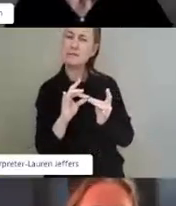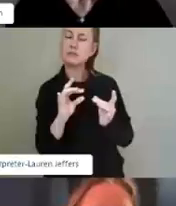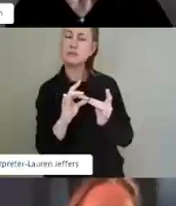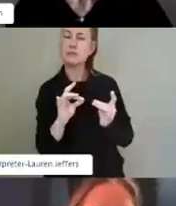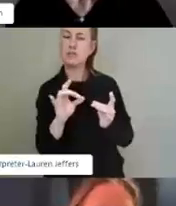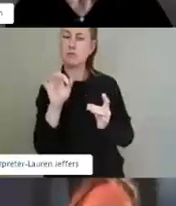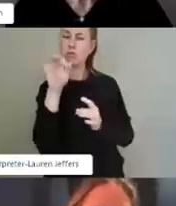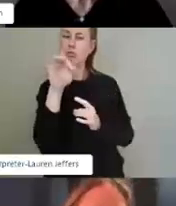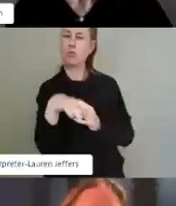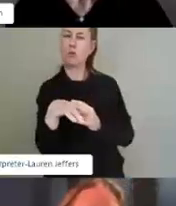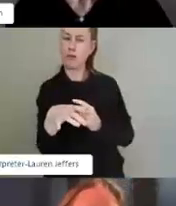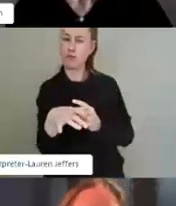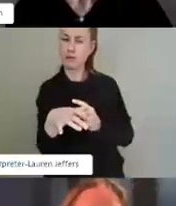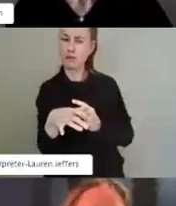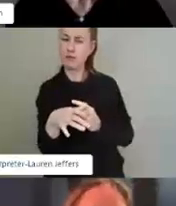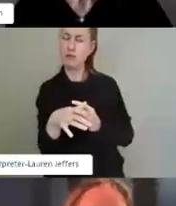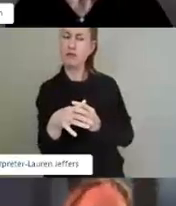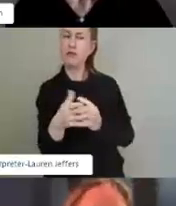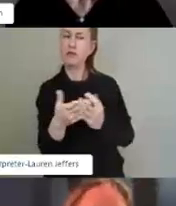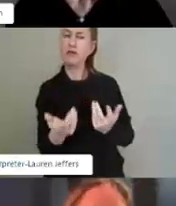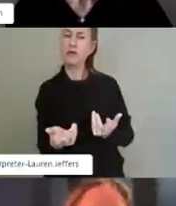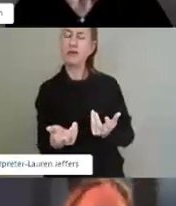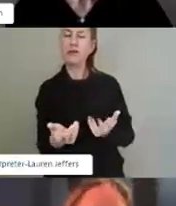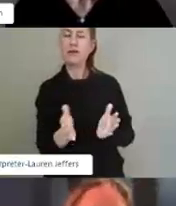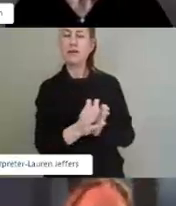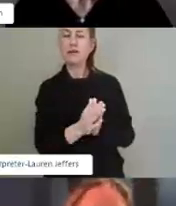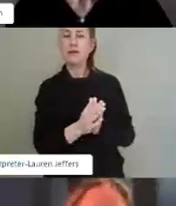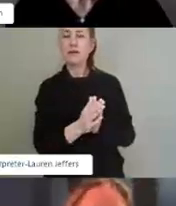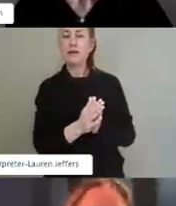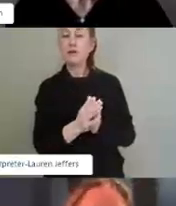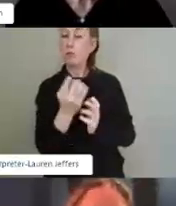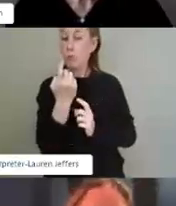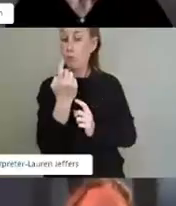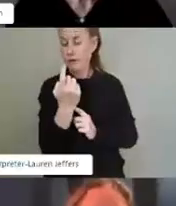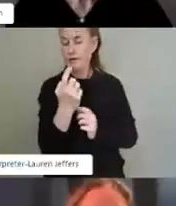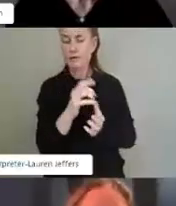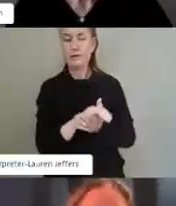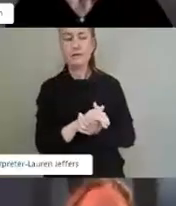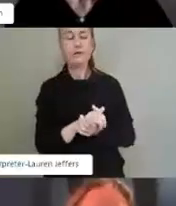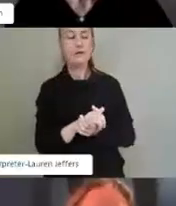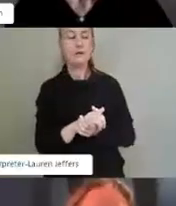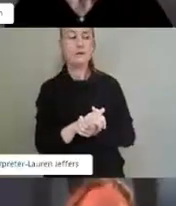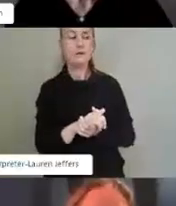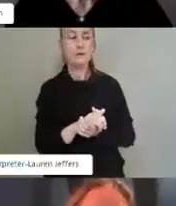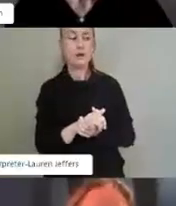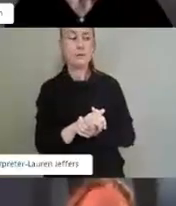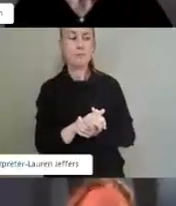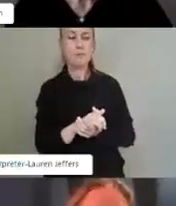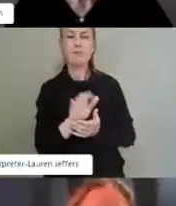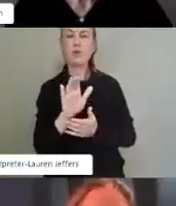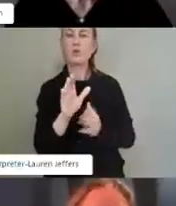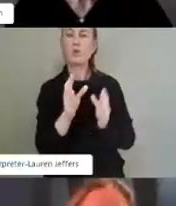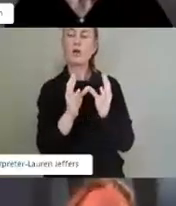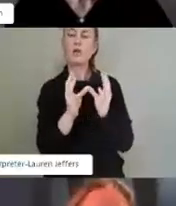out there. And in that, one, I did note that in your meeting